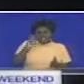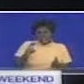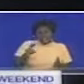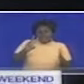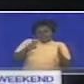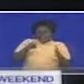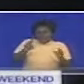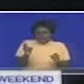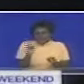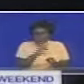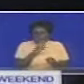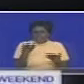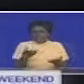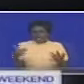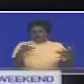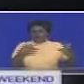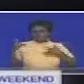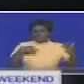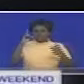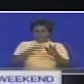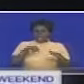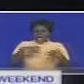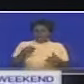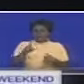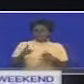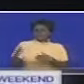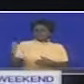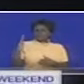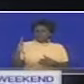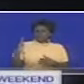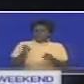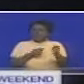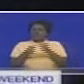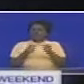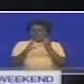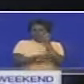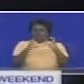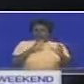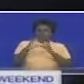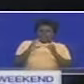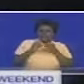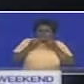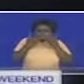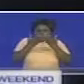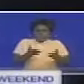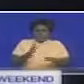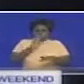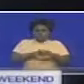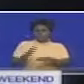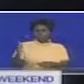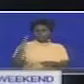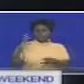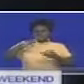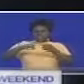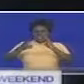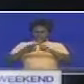now is how those tasked with managing the country's security communicate information on security-related threats.